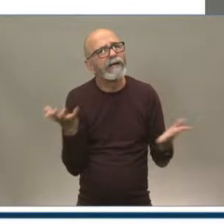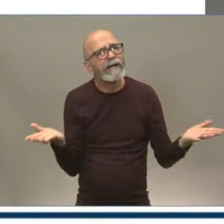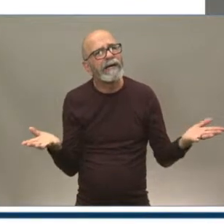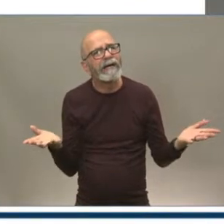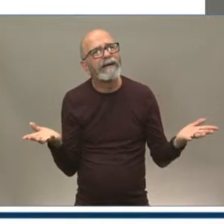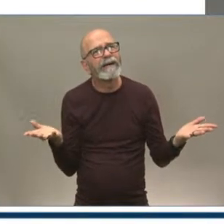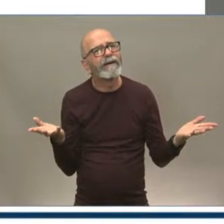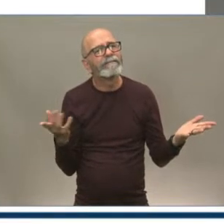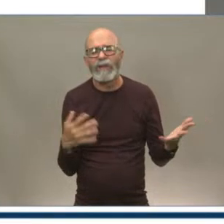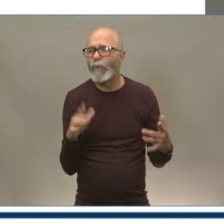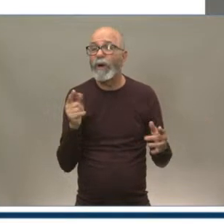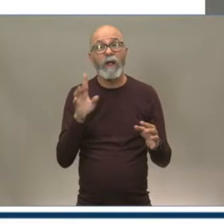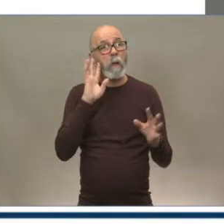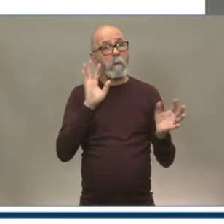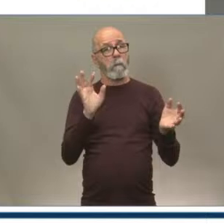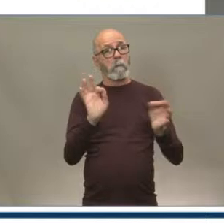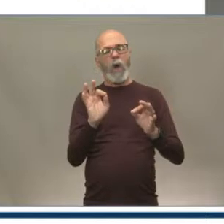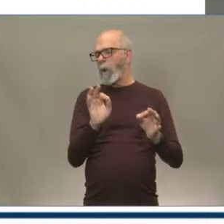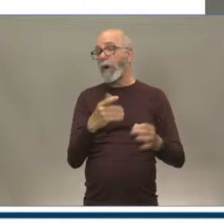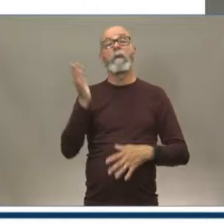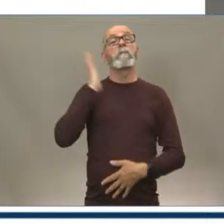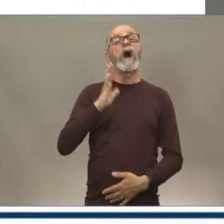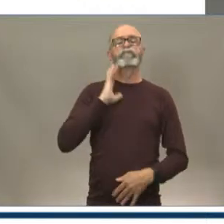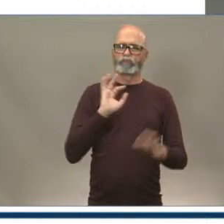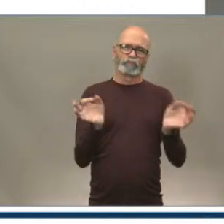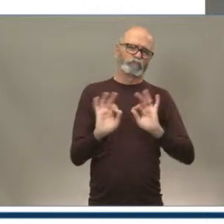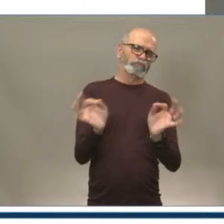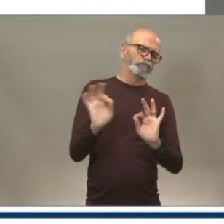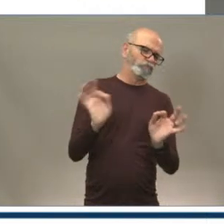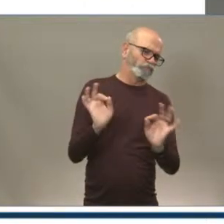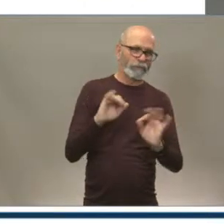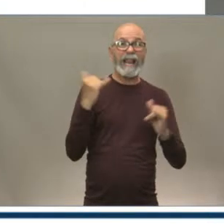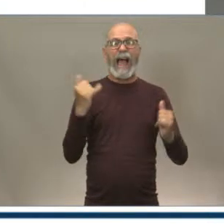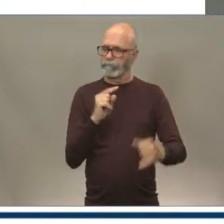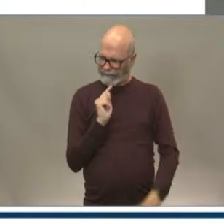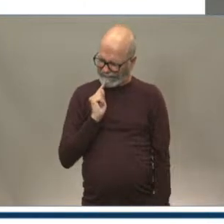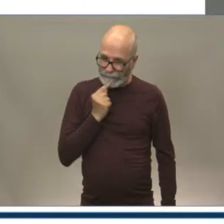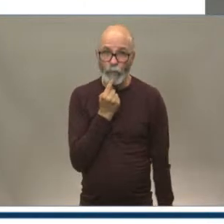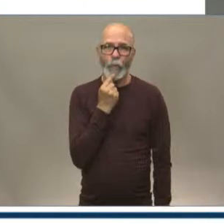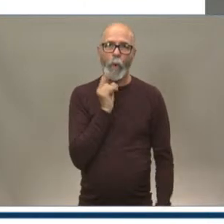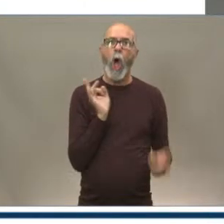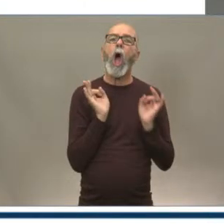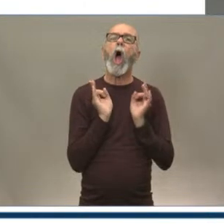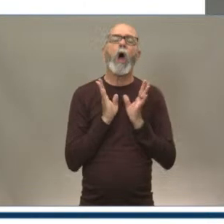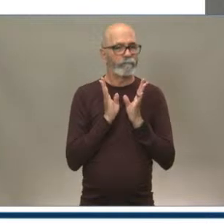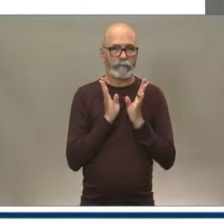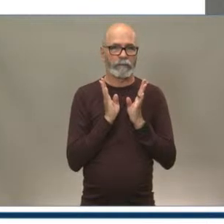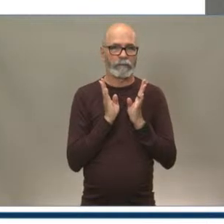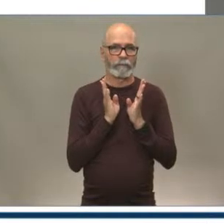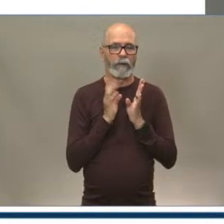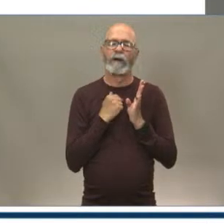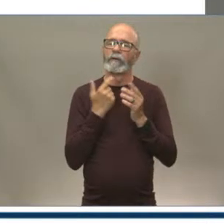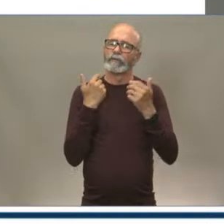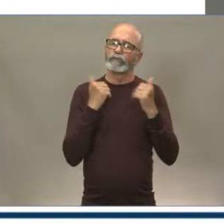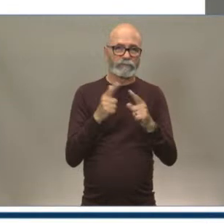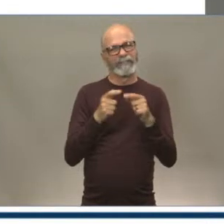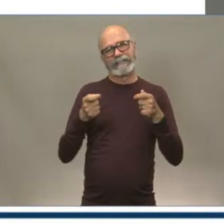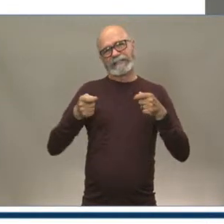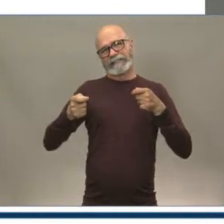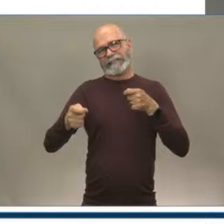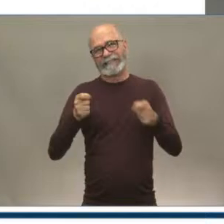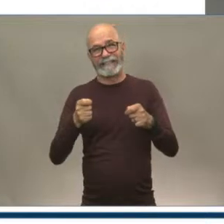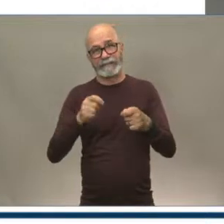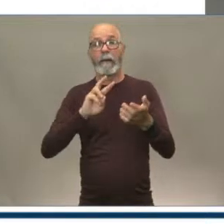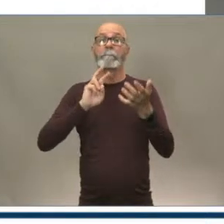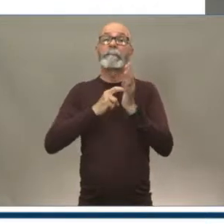place we've been in this pandemic. We're doing everything we can to manage it, and I believe we will. But we need every single